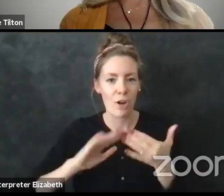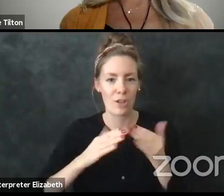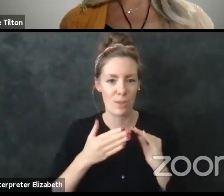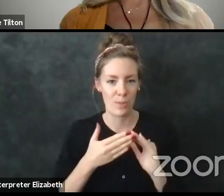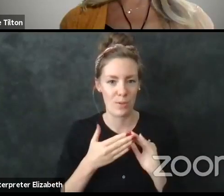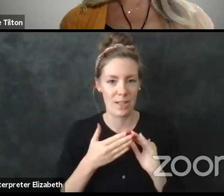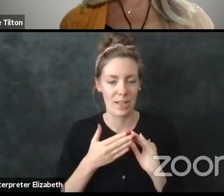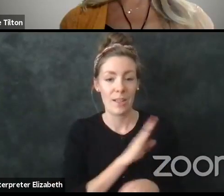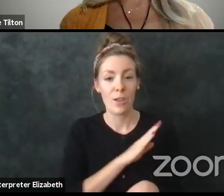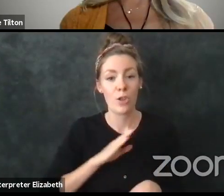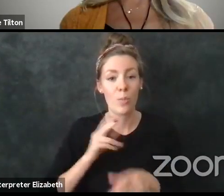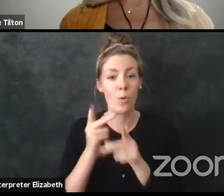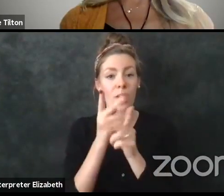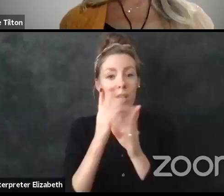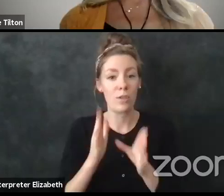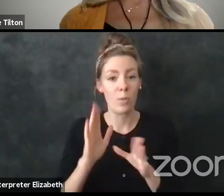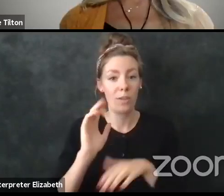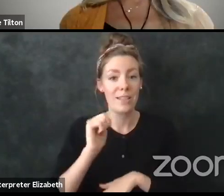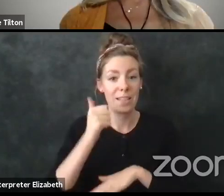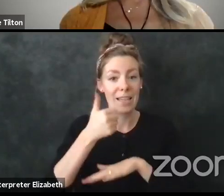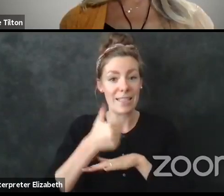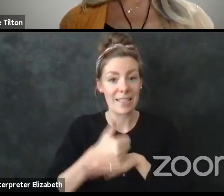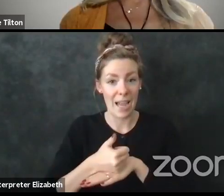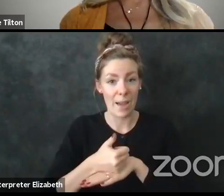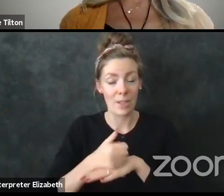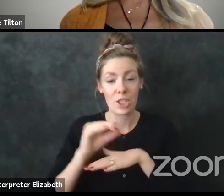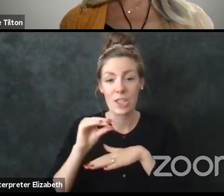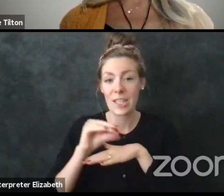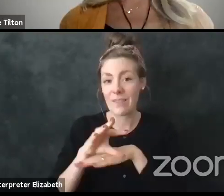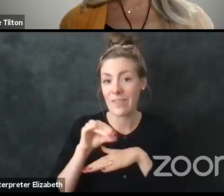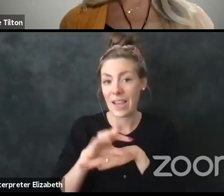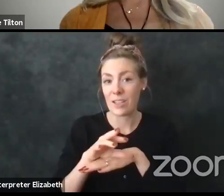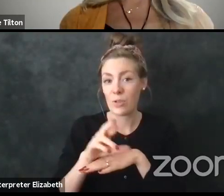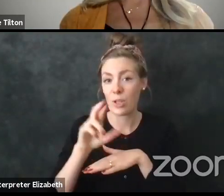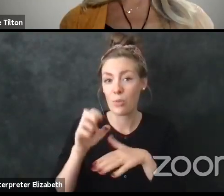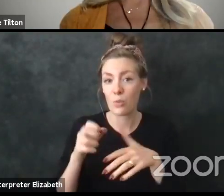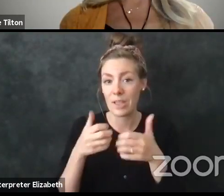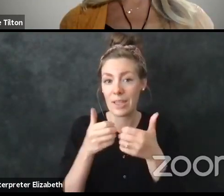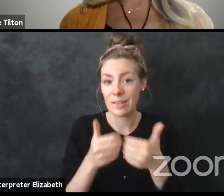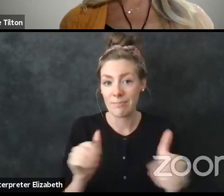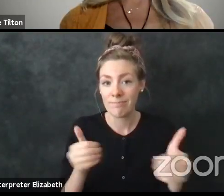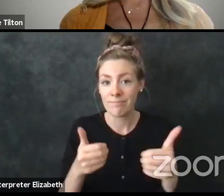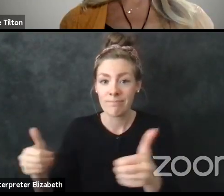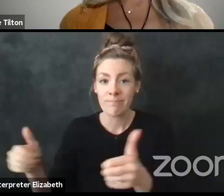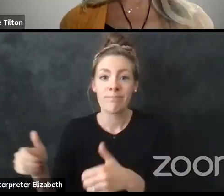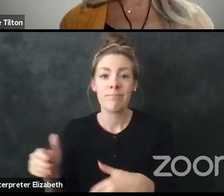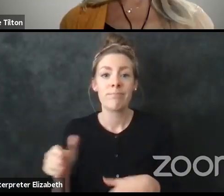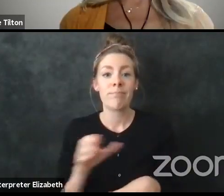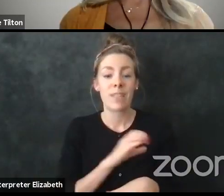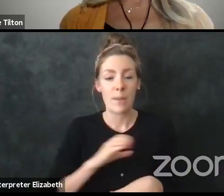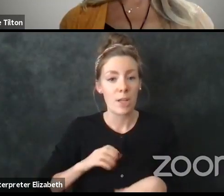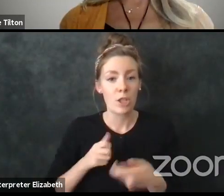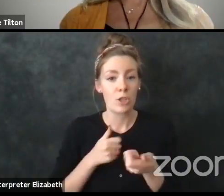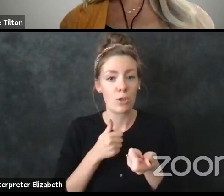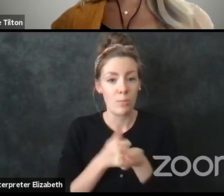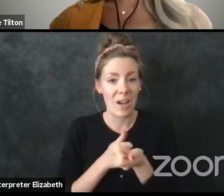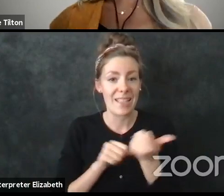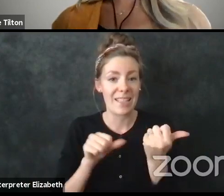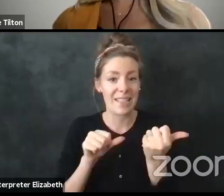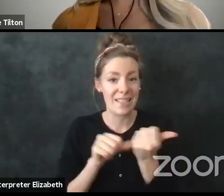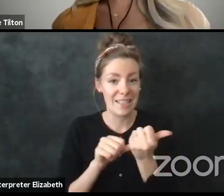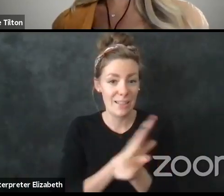Board of Supervisors established the Sonoma County Advisory Redistricting Commission to advise and assist the Board of Supervisors